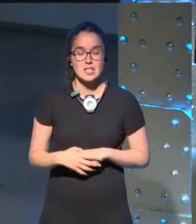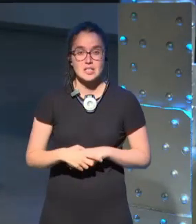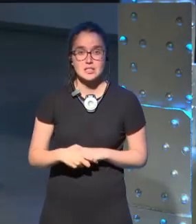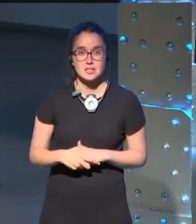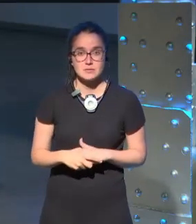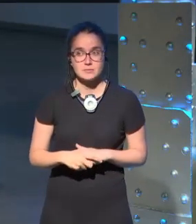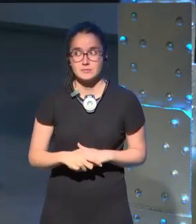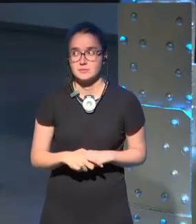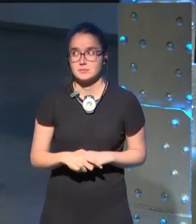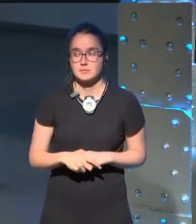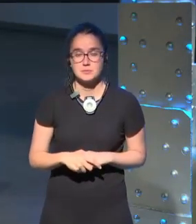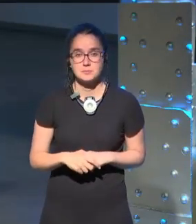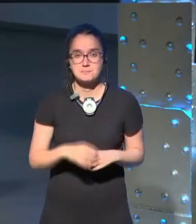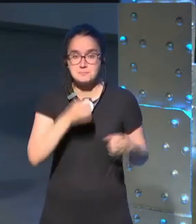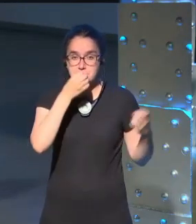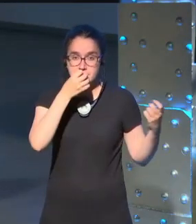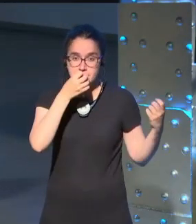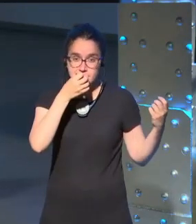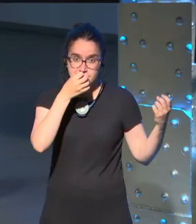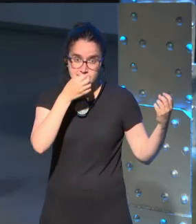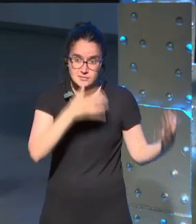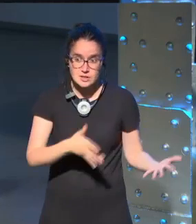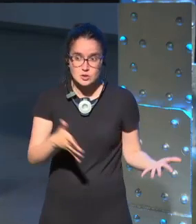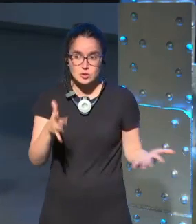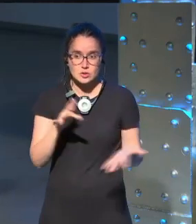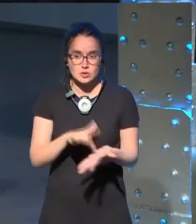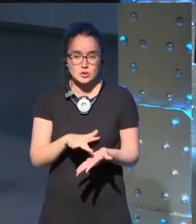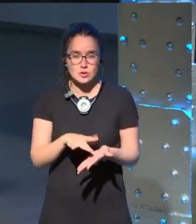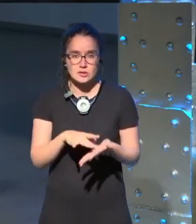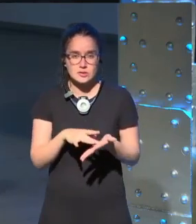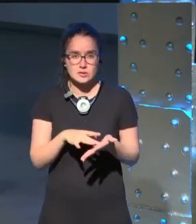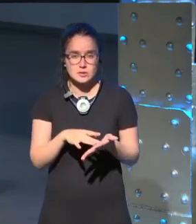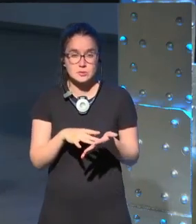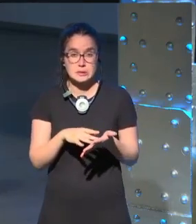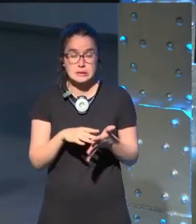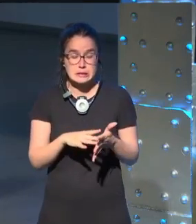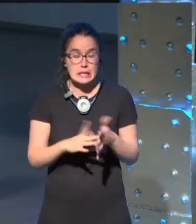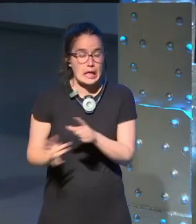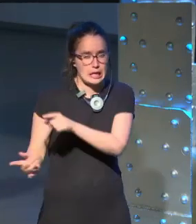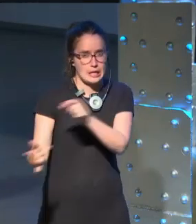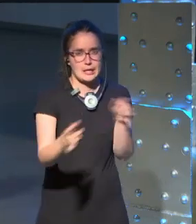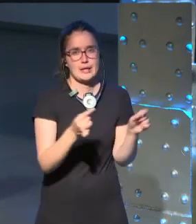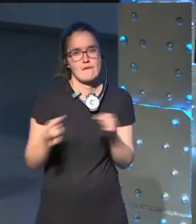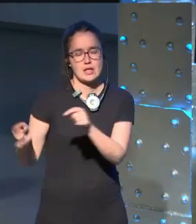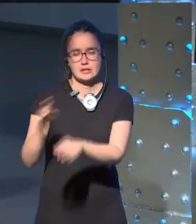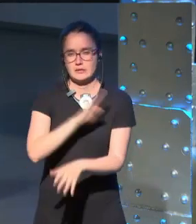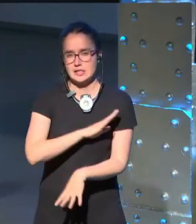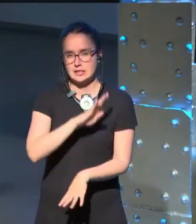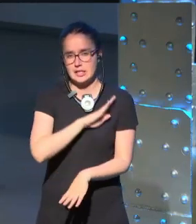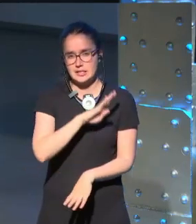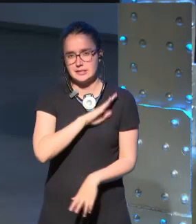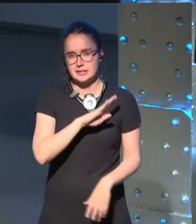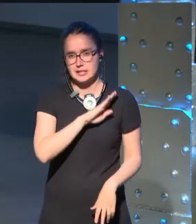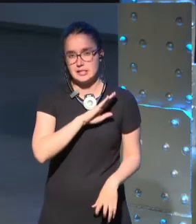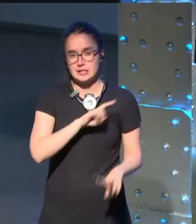There are some discussions underway about possible films of the Dave Gurney novels. I can't at this point